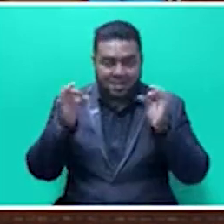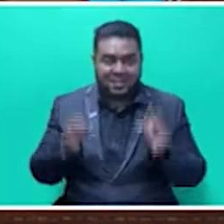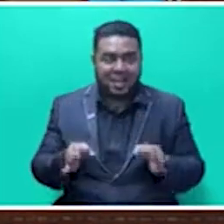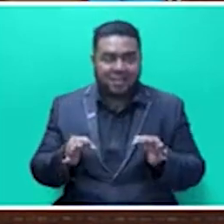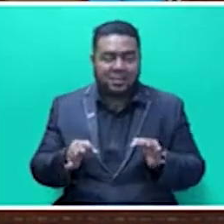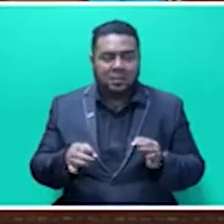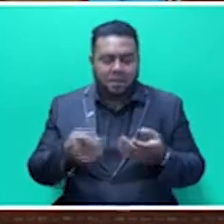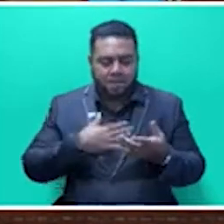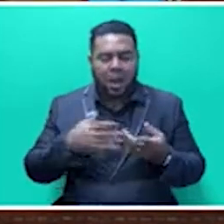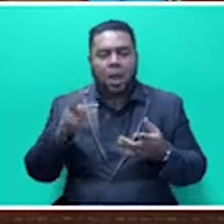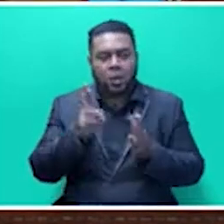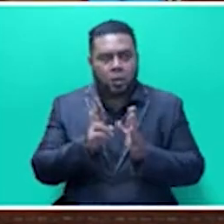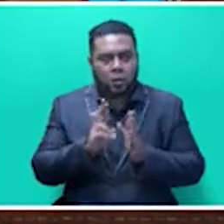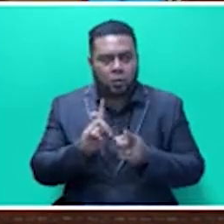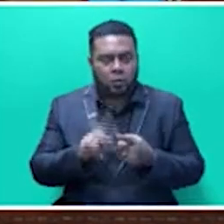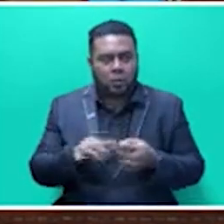as follows.